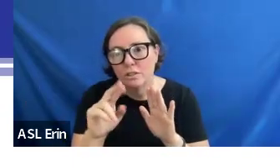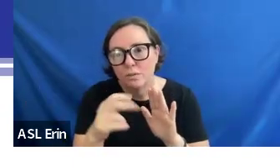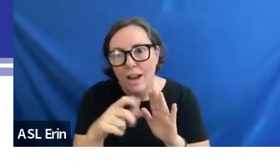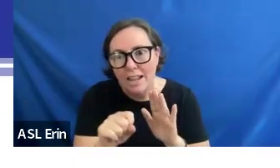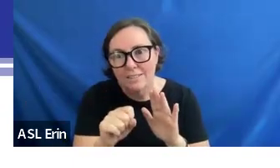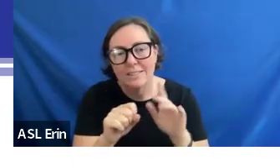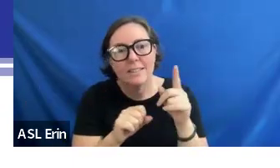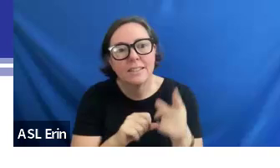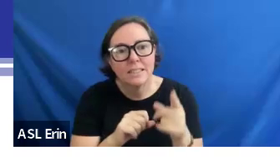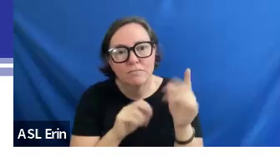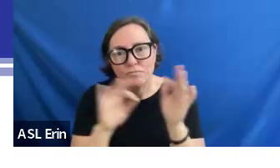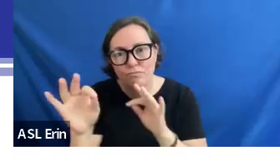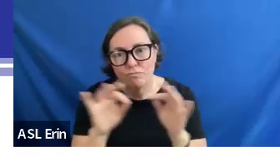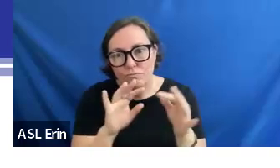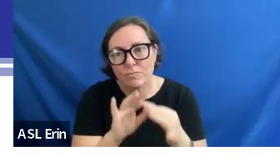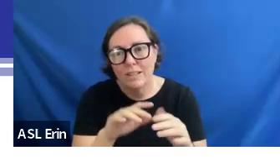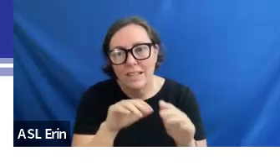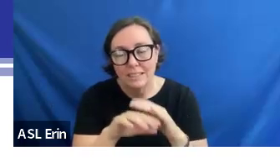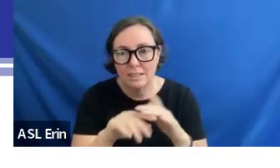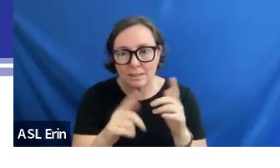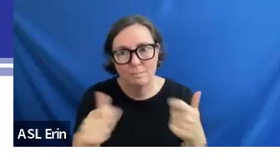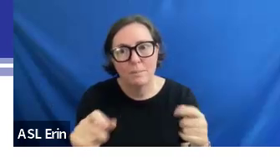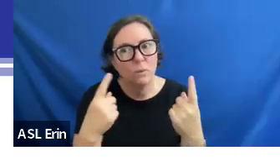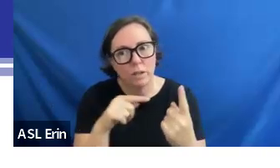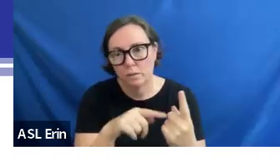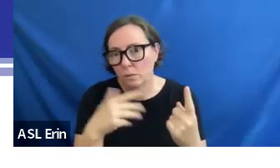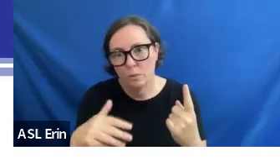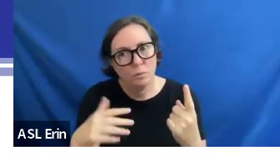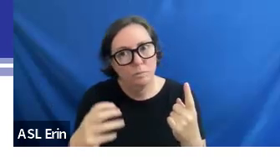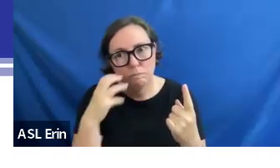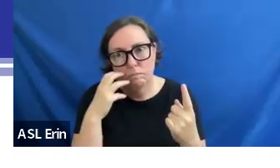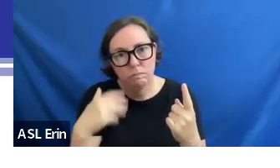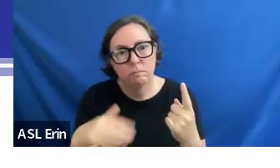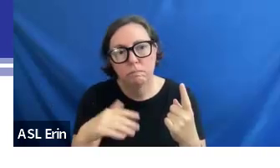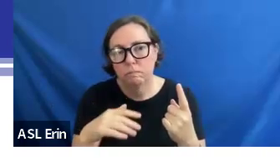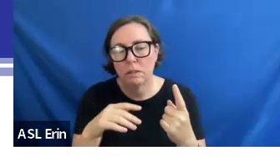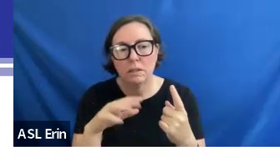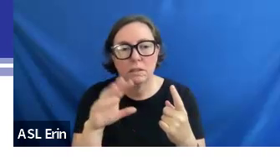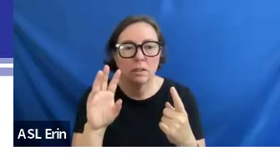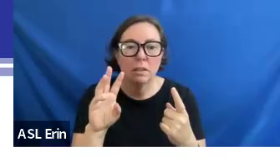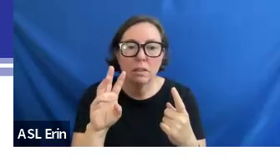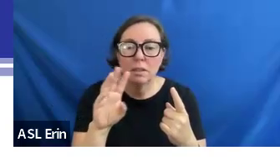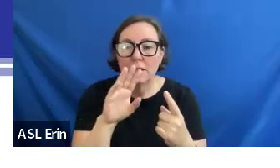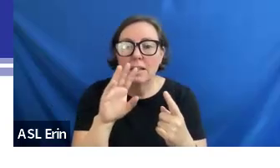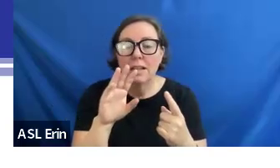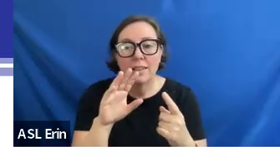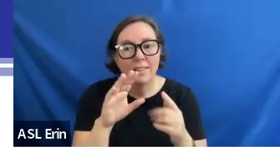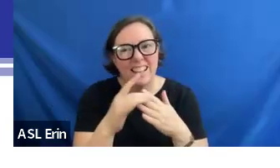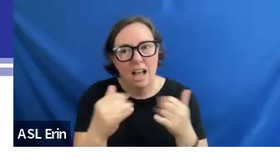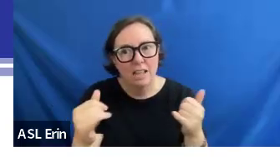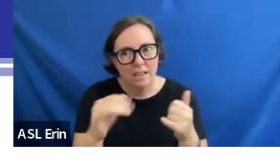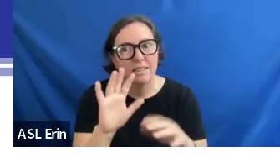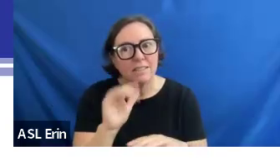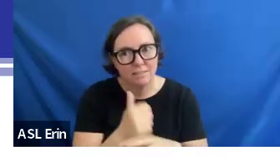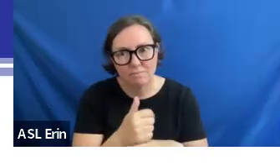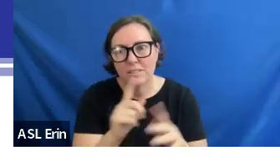So we have the elephant in the room, the regulation or the set of guidelines that started it all, the